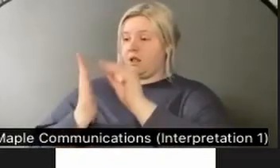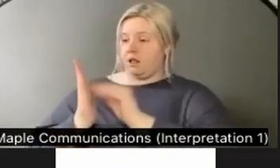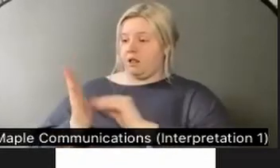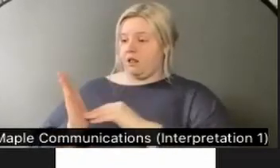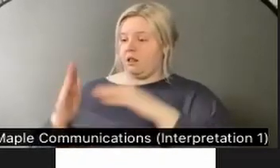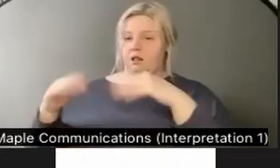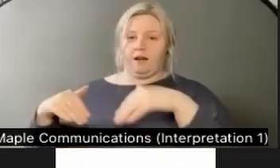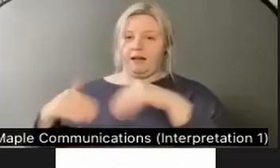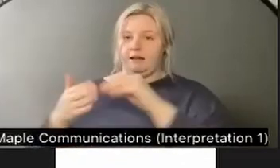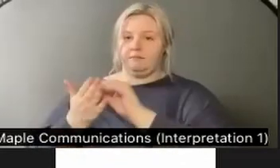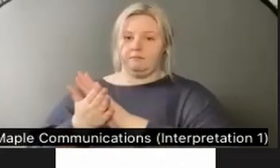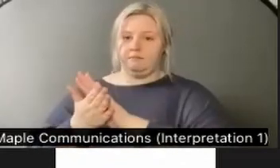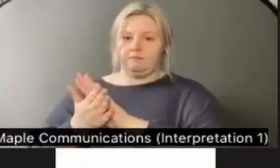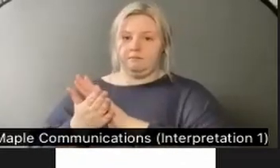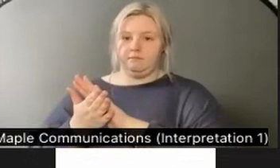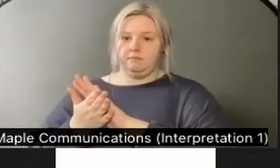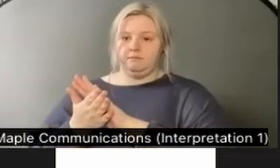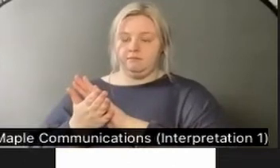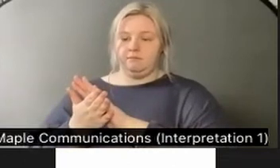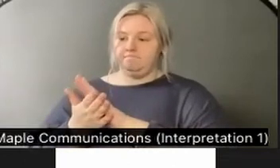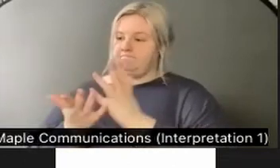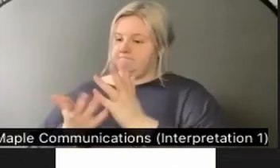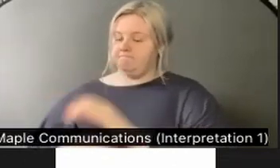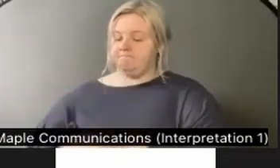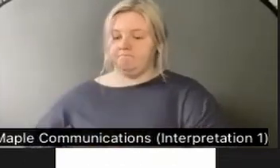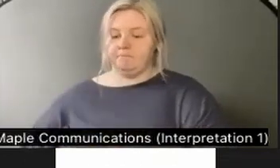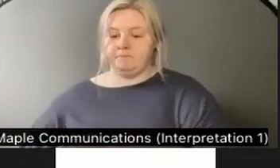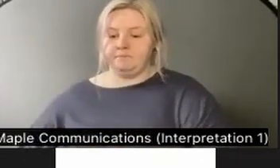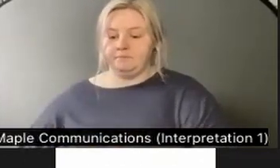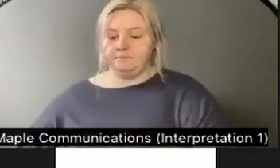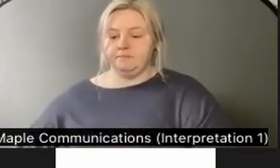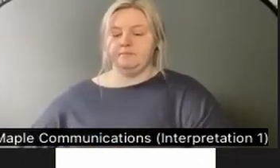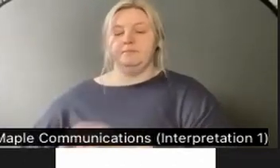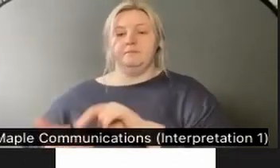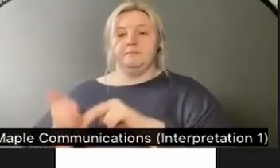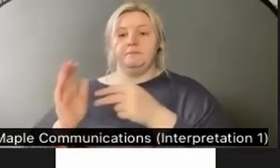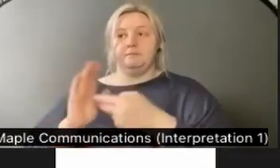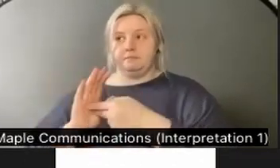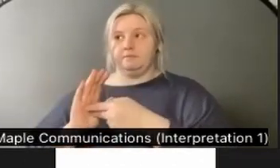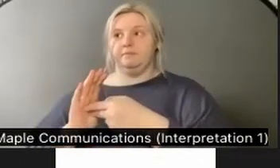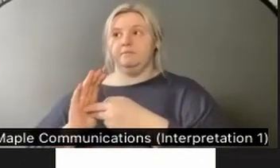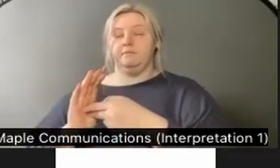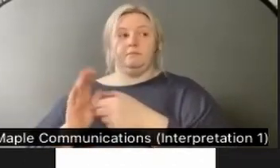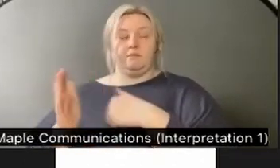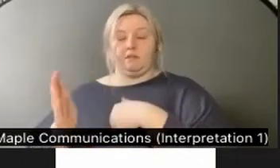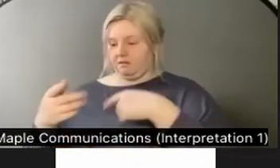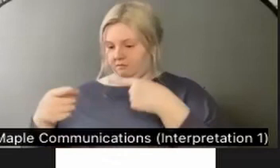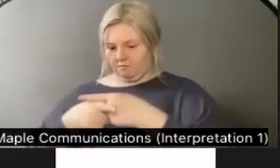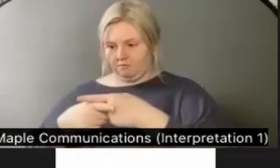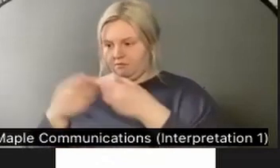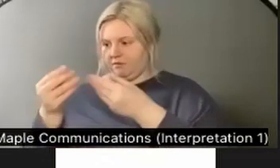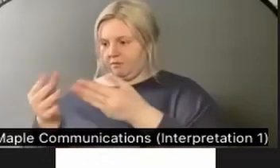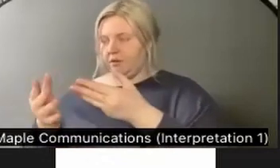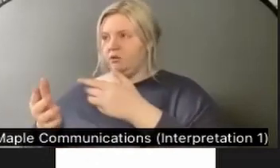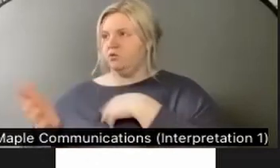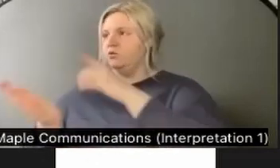him. This, I surmised, was what prompted my attending physician to call my brother. A relevant piece of